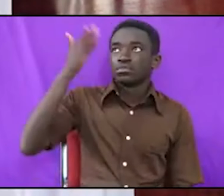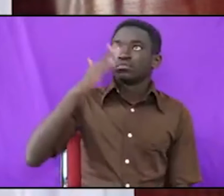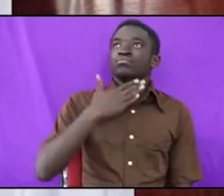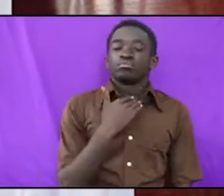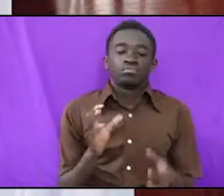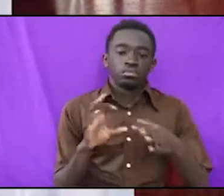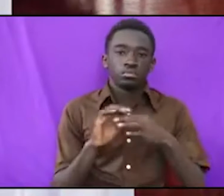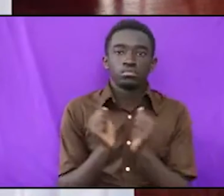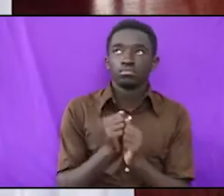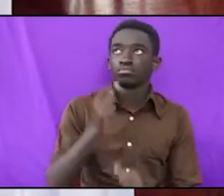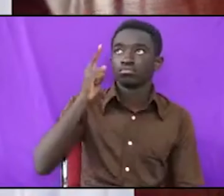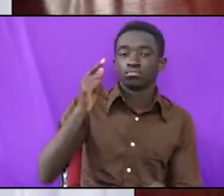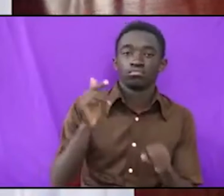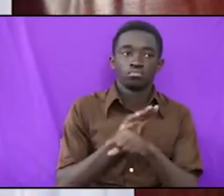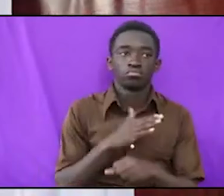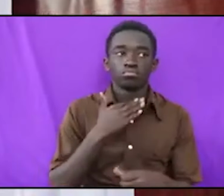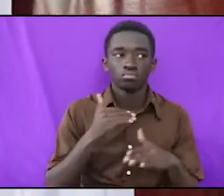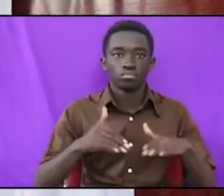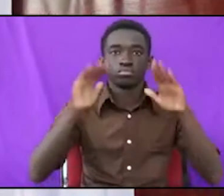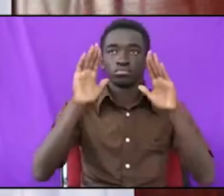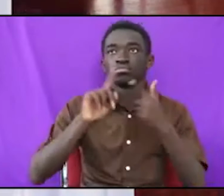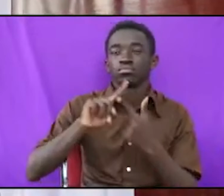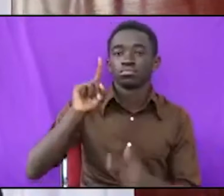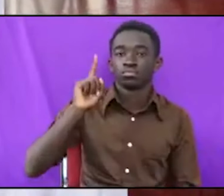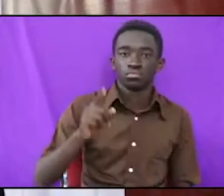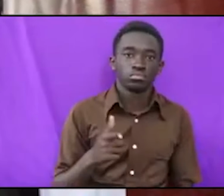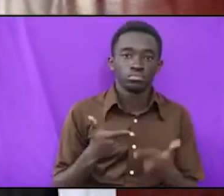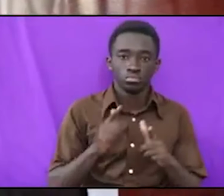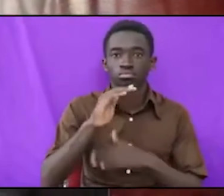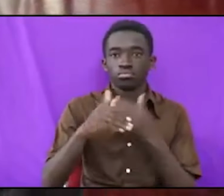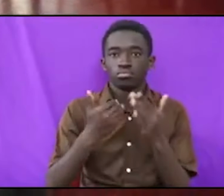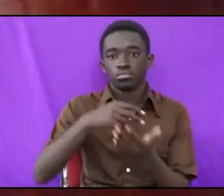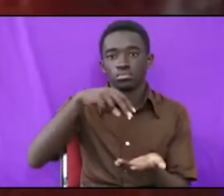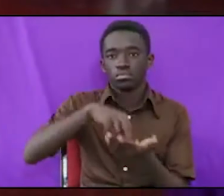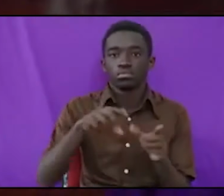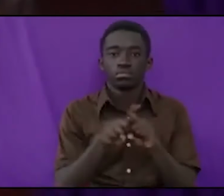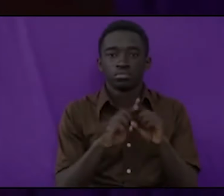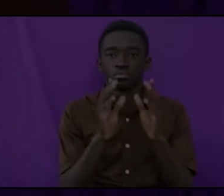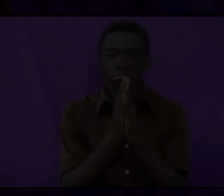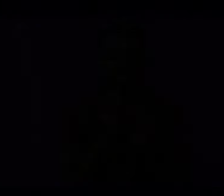you fully. I want to surrender to you. Let's all stand as we pray together.